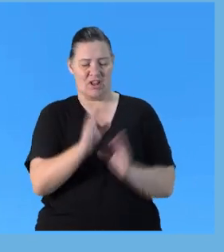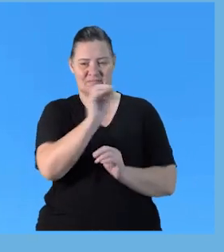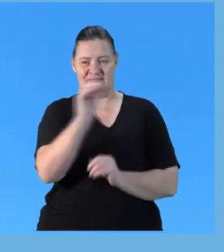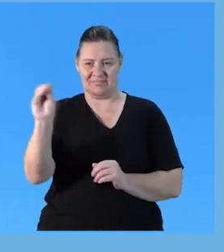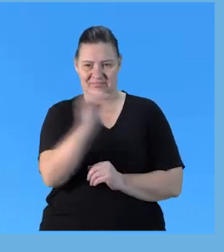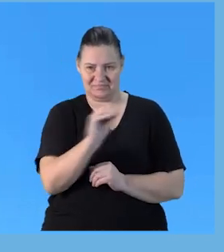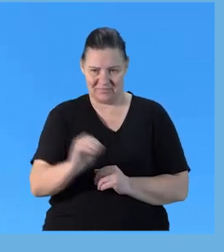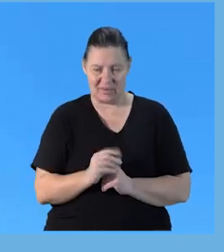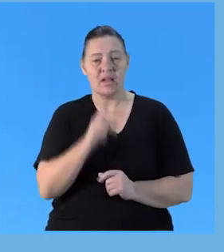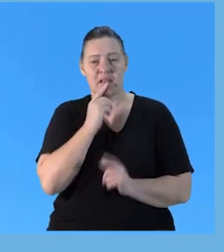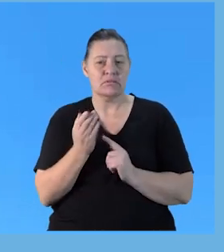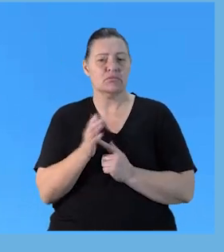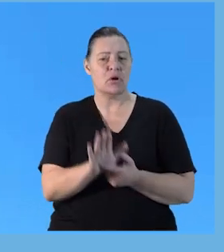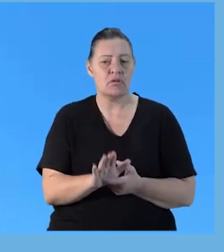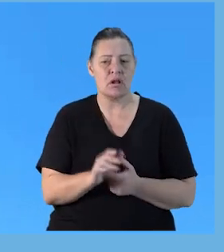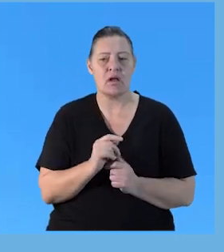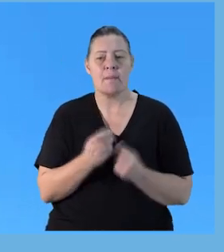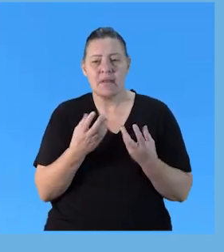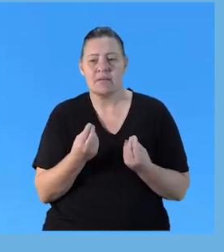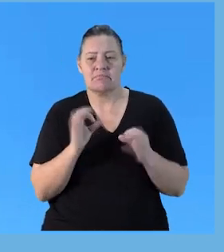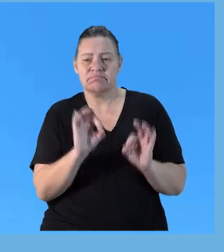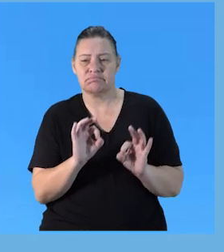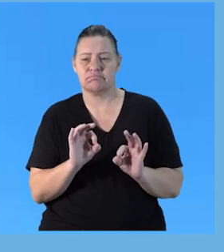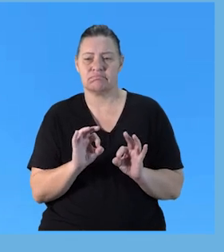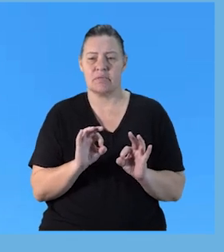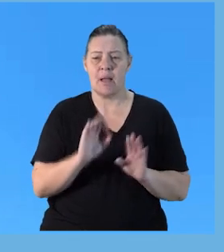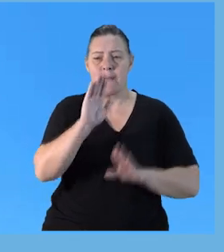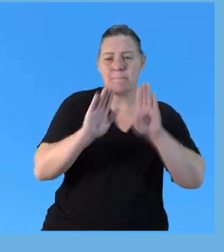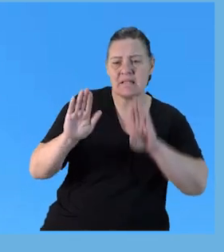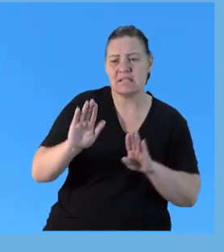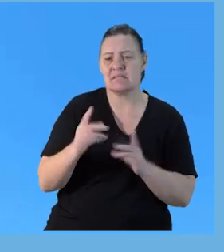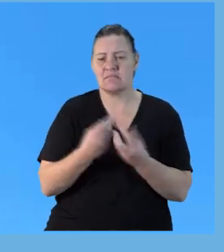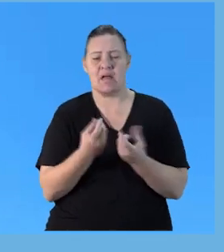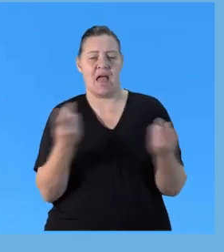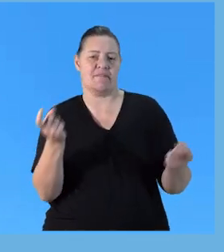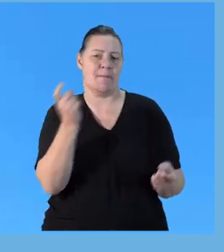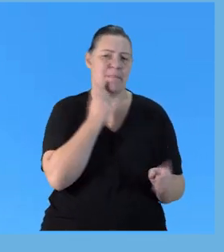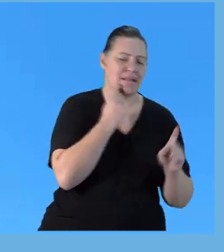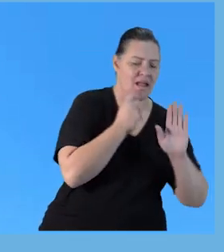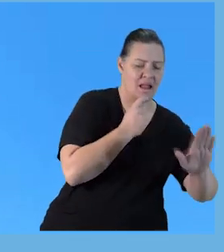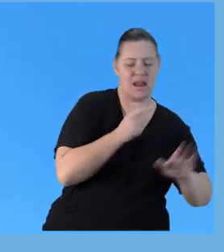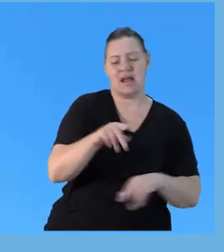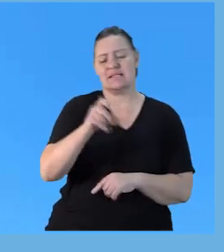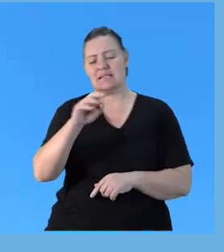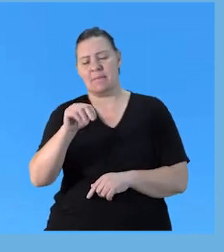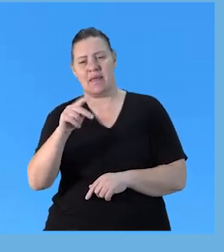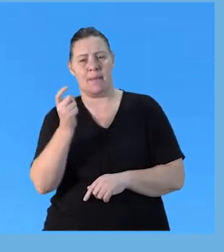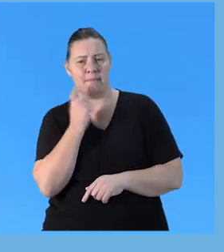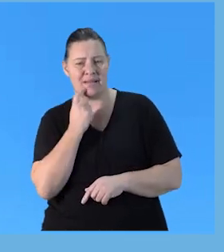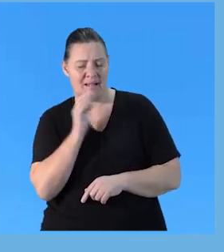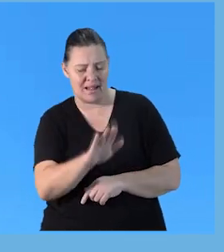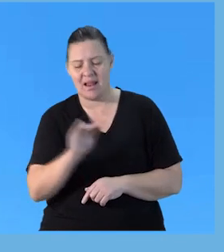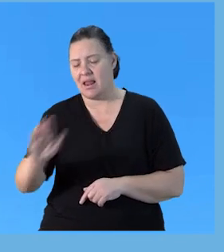these two wires. But if it's a closed switch, it's just going to be one continuous line with two dots to show that a switch is